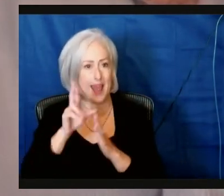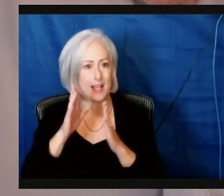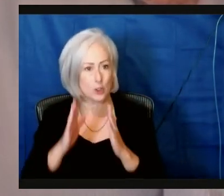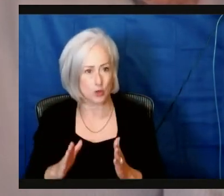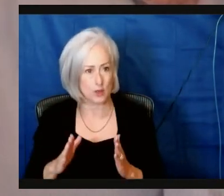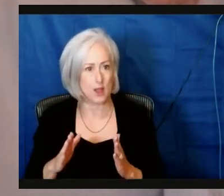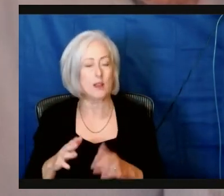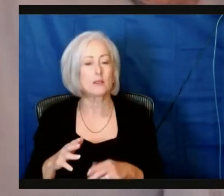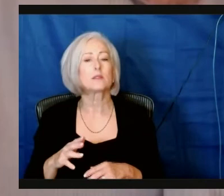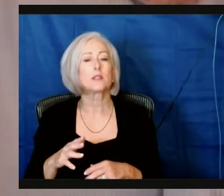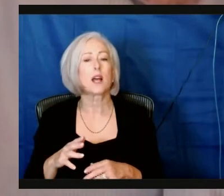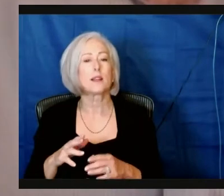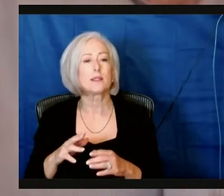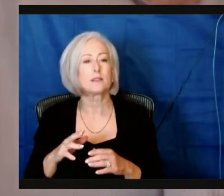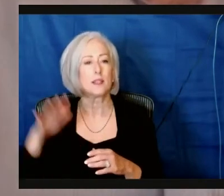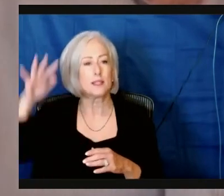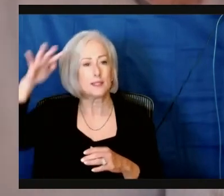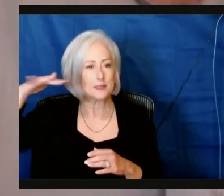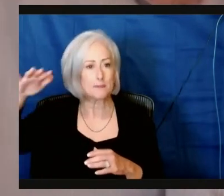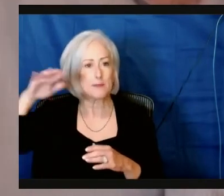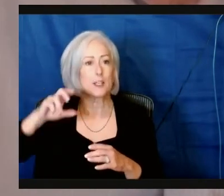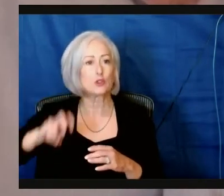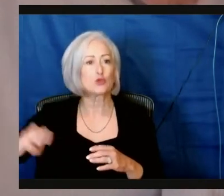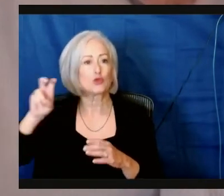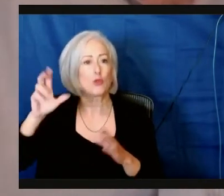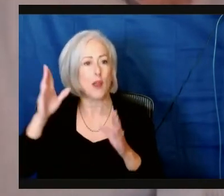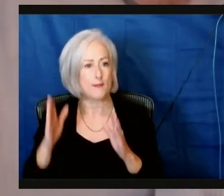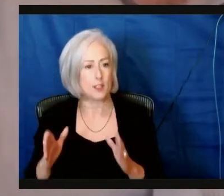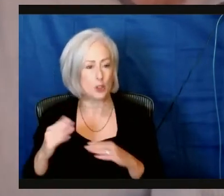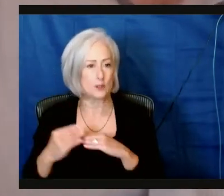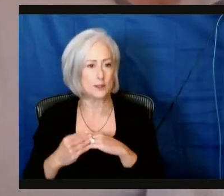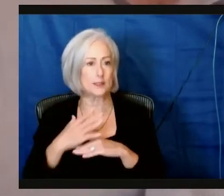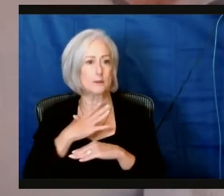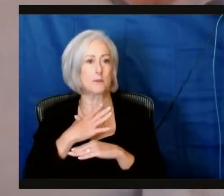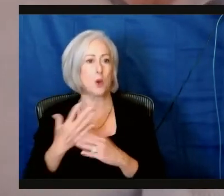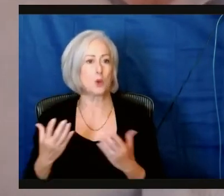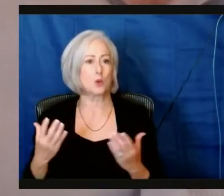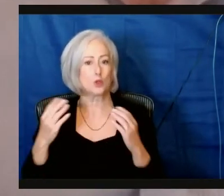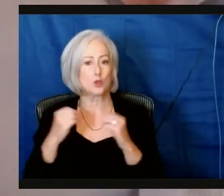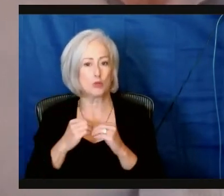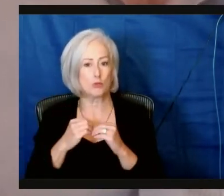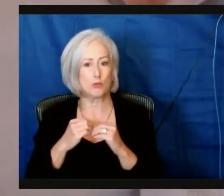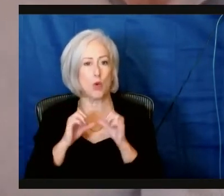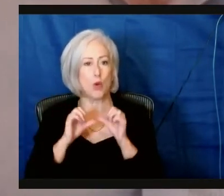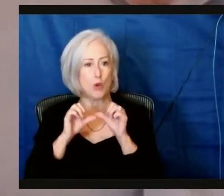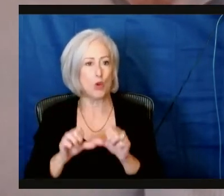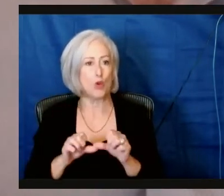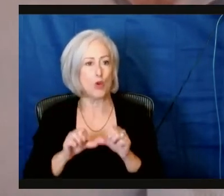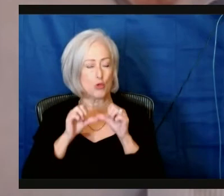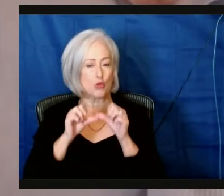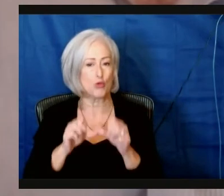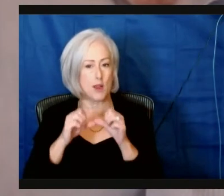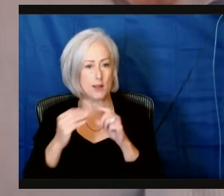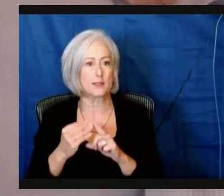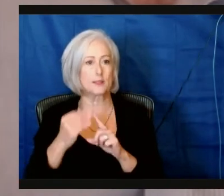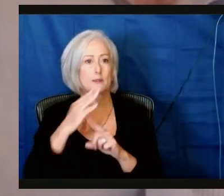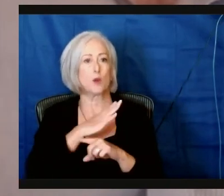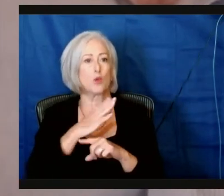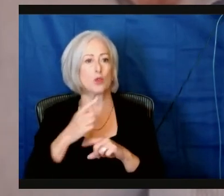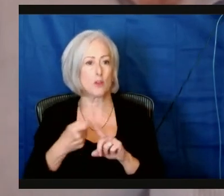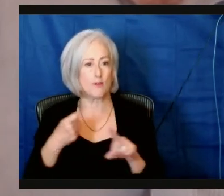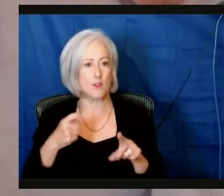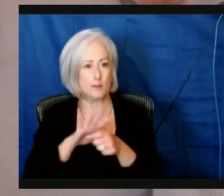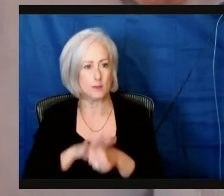exposed to, more chronic exposure to the stresses that